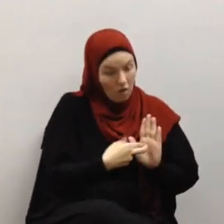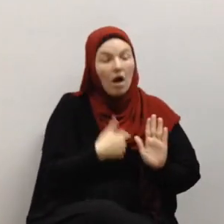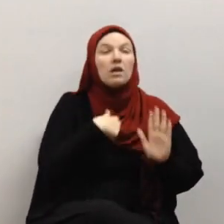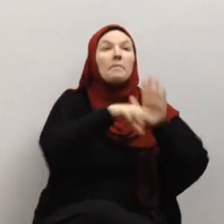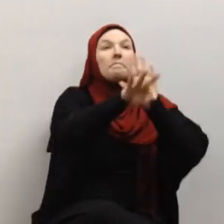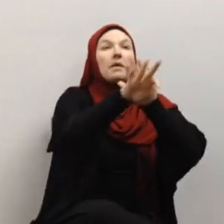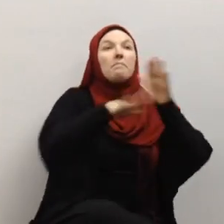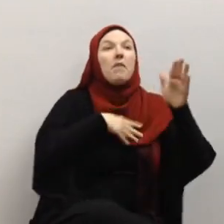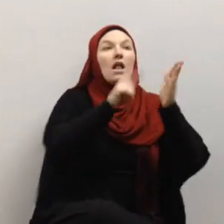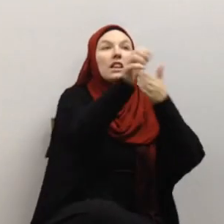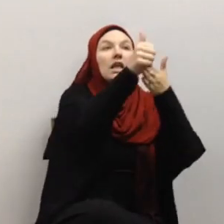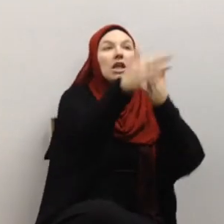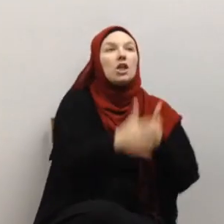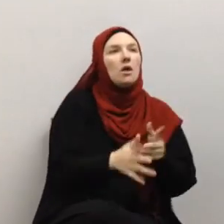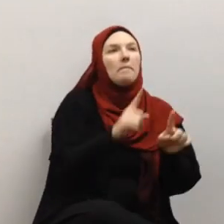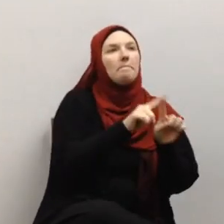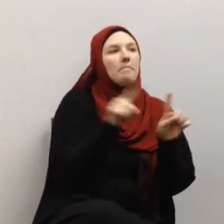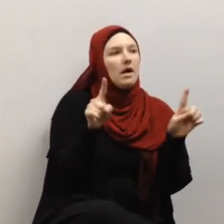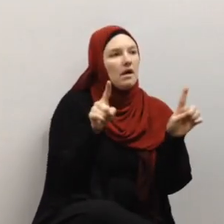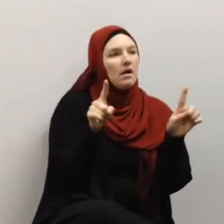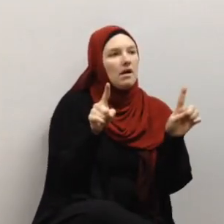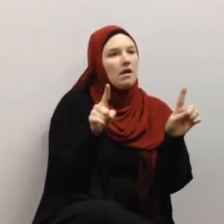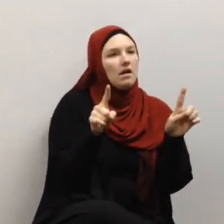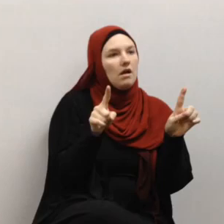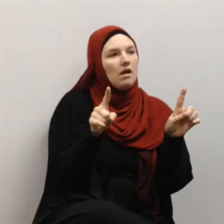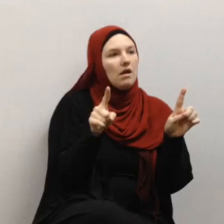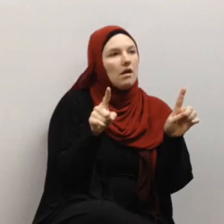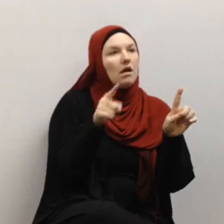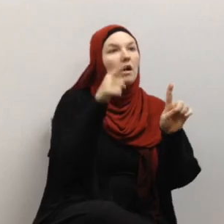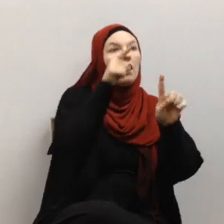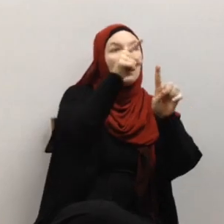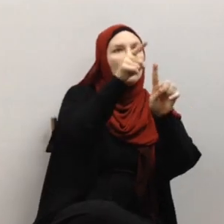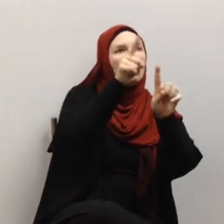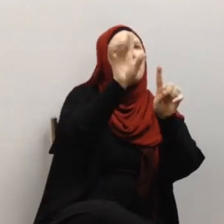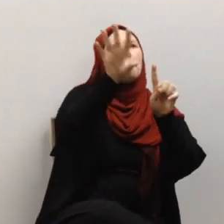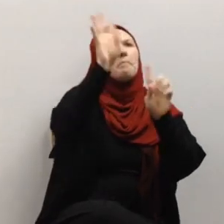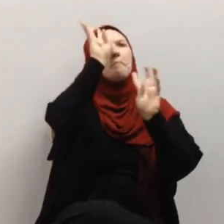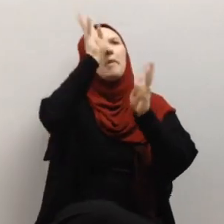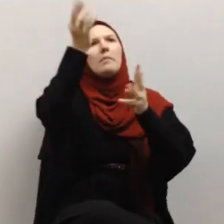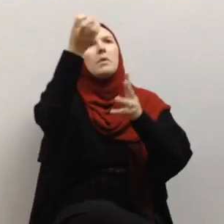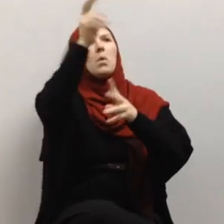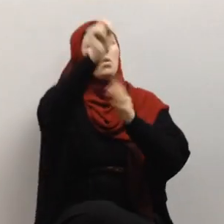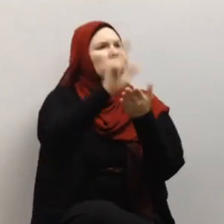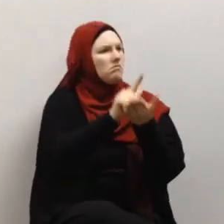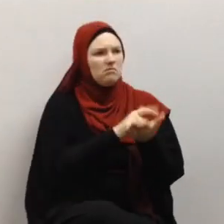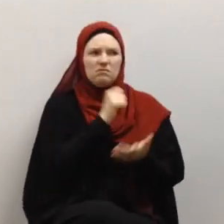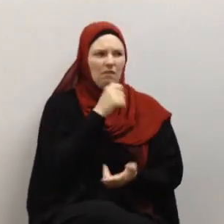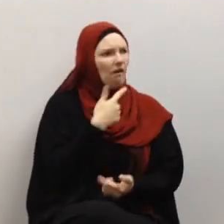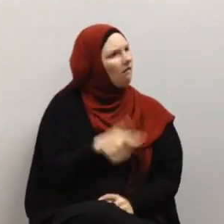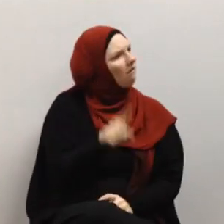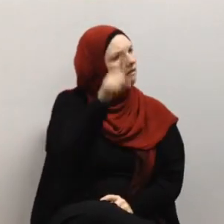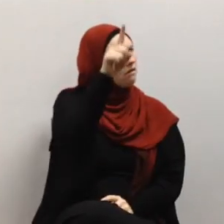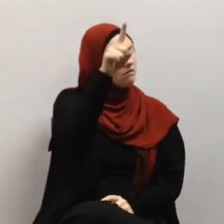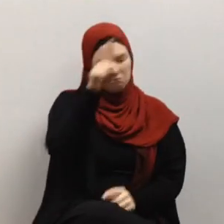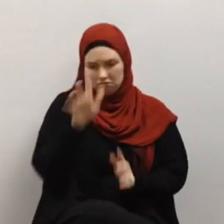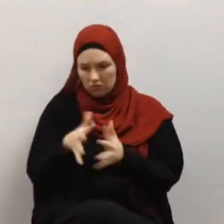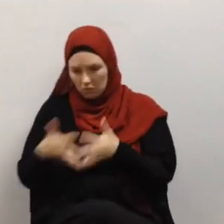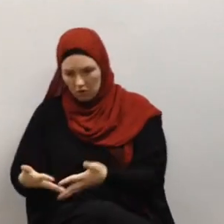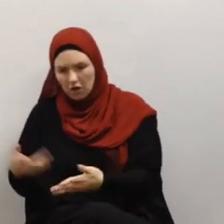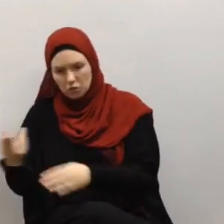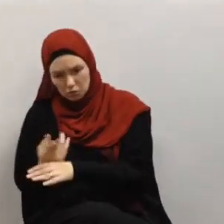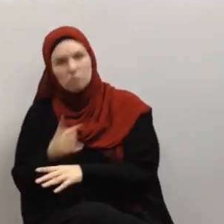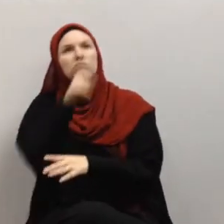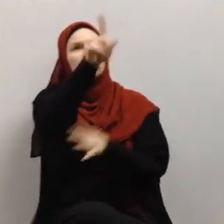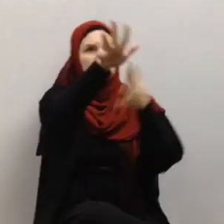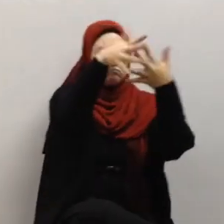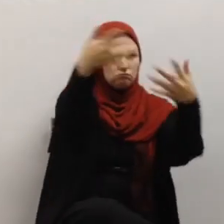role in deciding what the reference is. The reference is the Quran, the word of Allah subhanahu wa ta'ala.